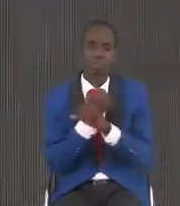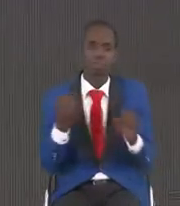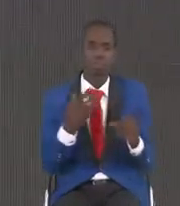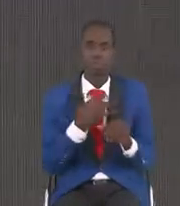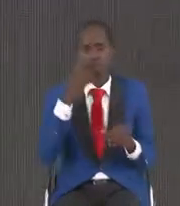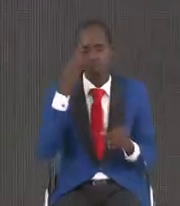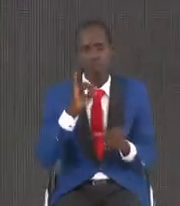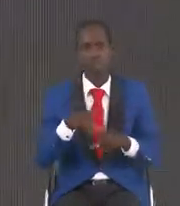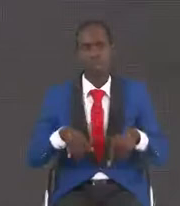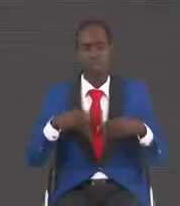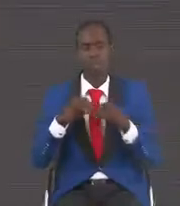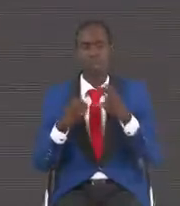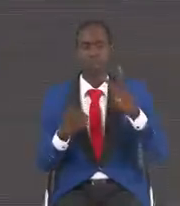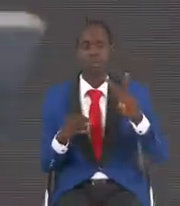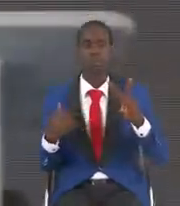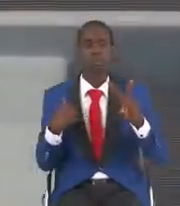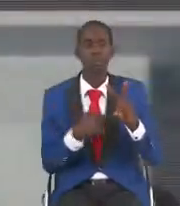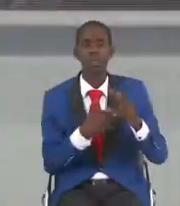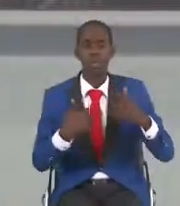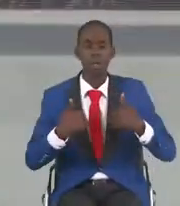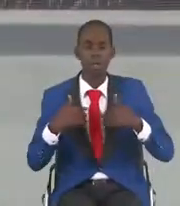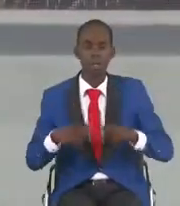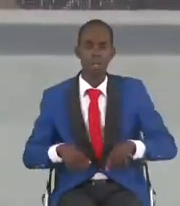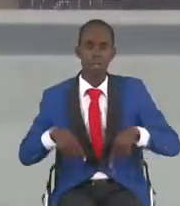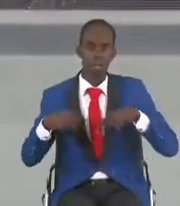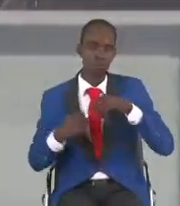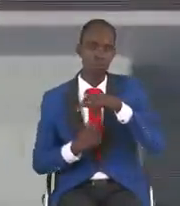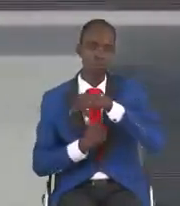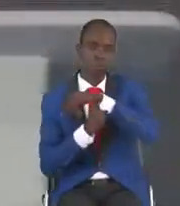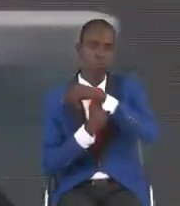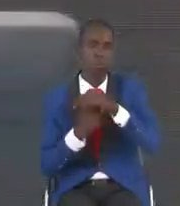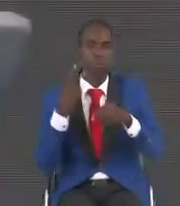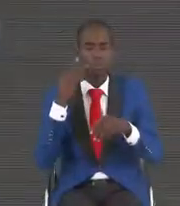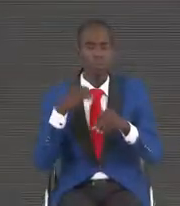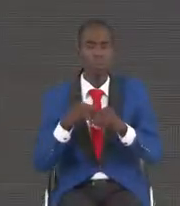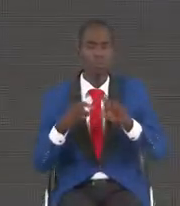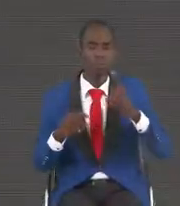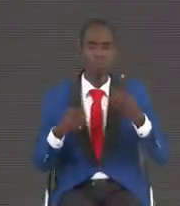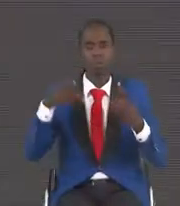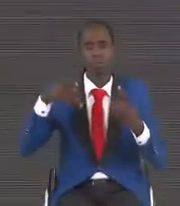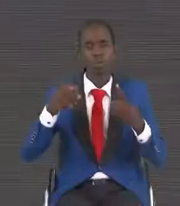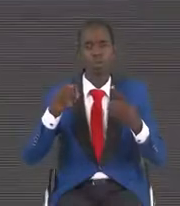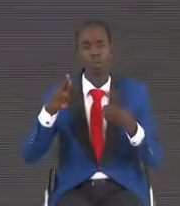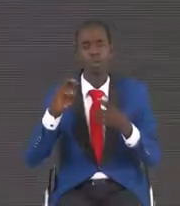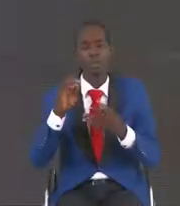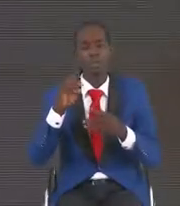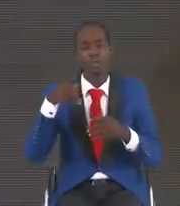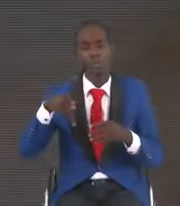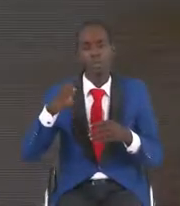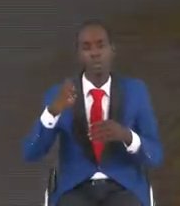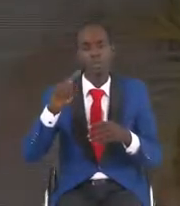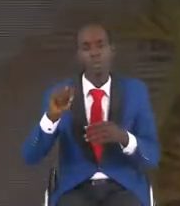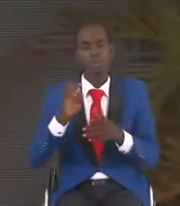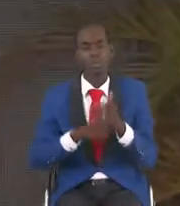life support. In 1 Peter chapter 2, reading from verse 2, it says that we should desire